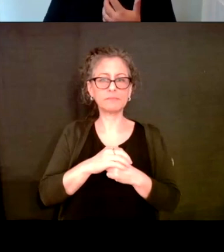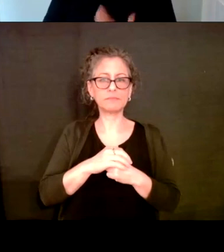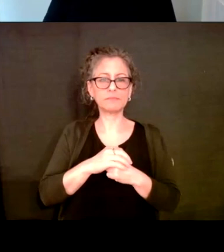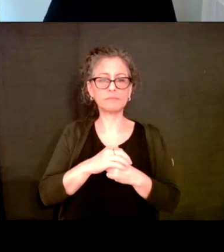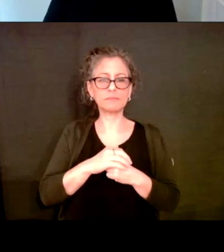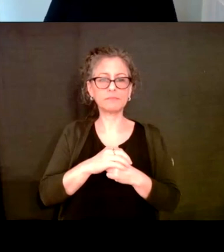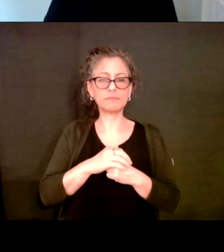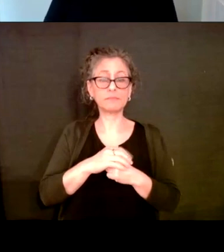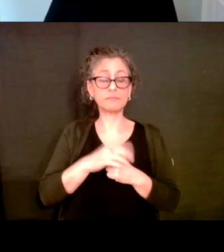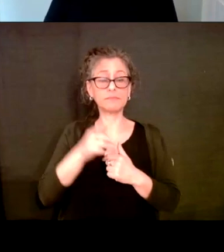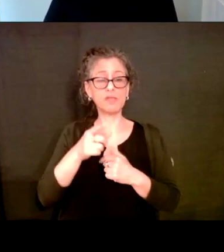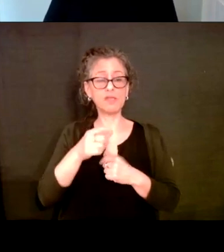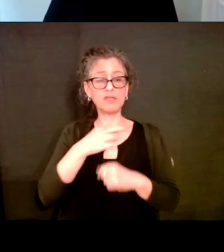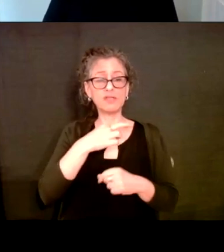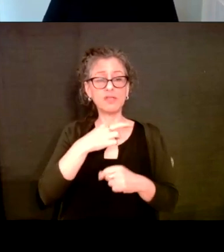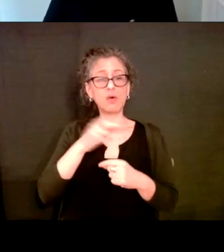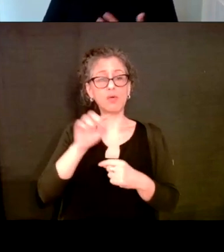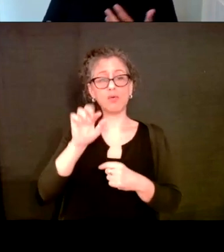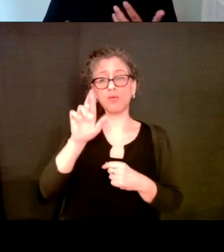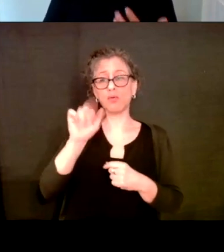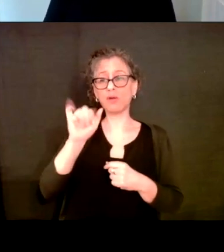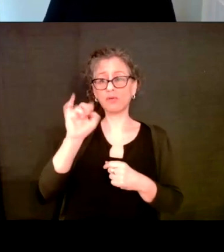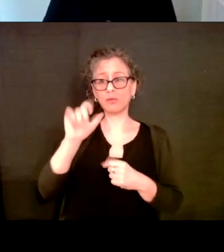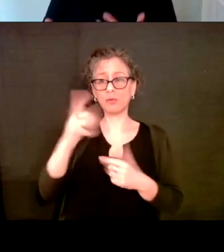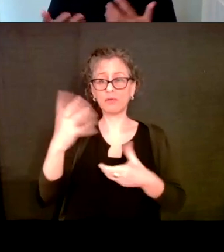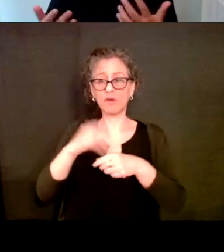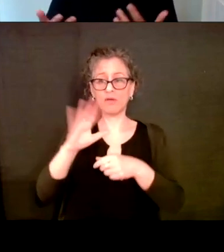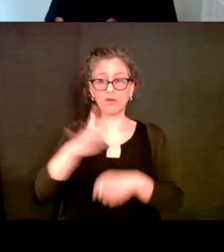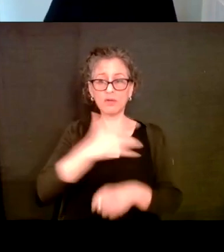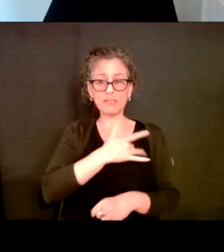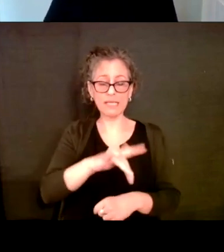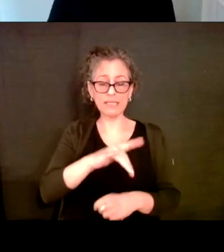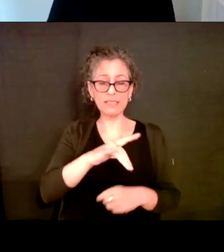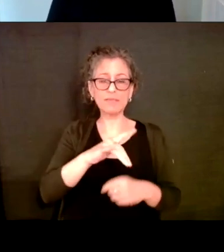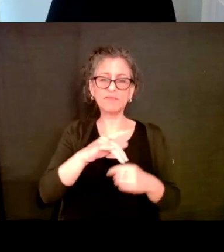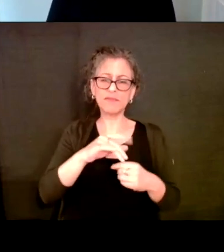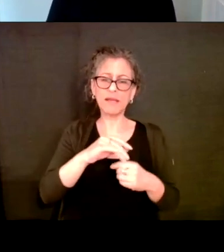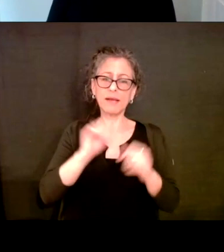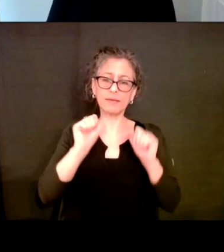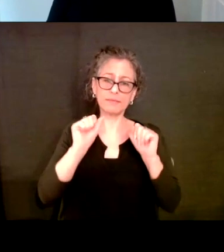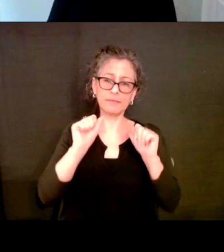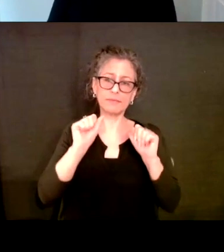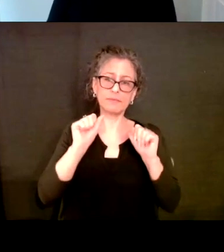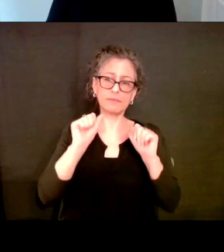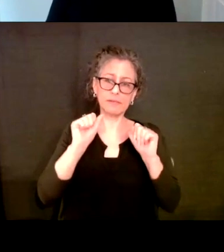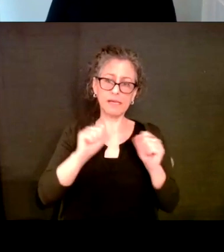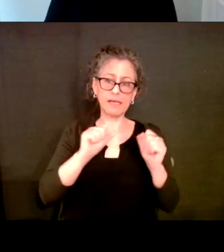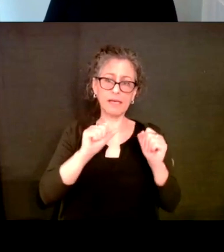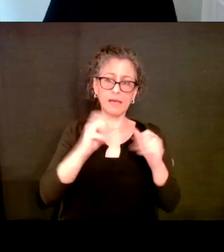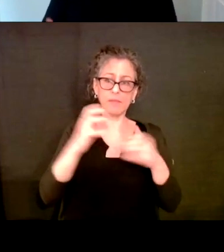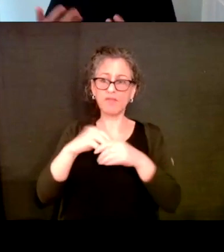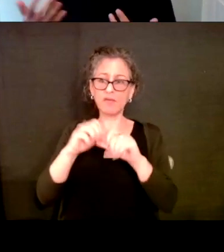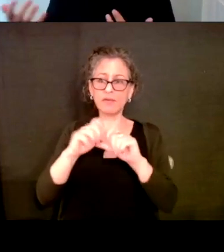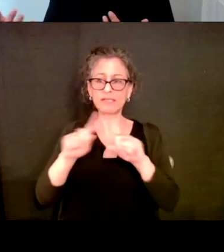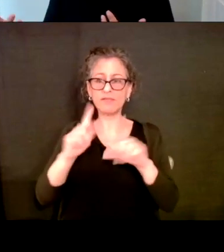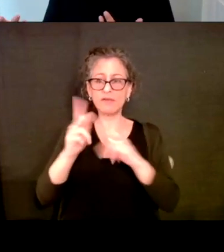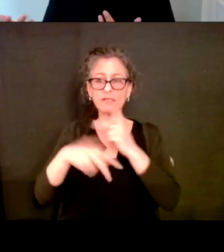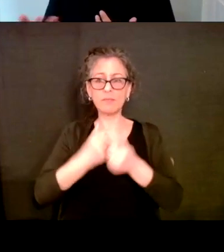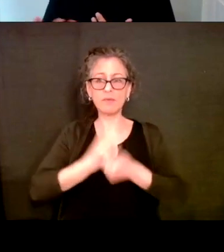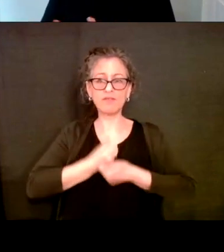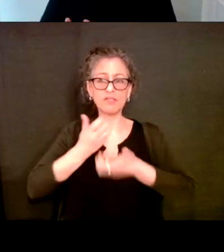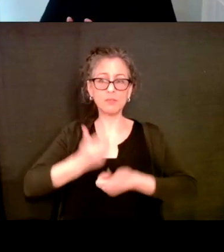ritual engages the senses, leads to or lends to different types of expression. So it could